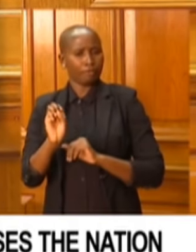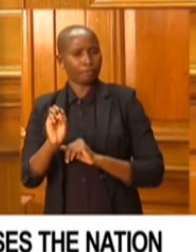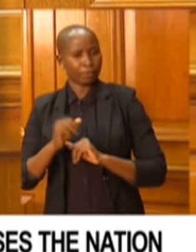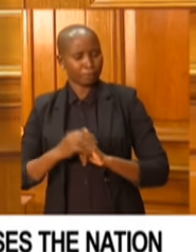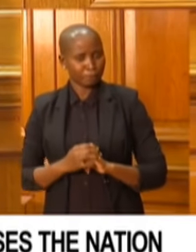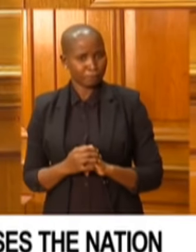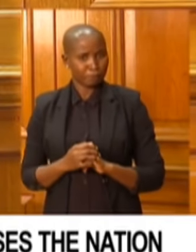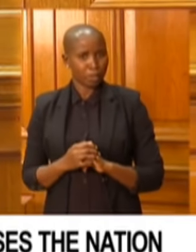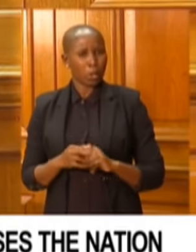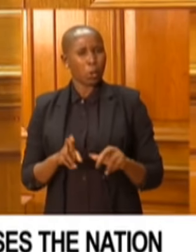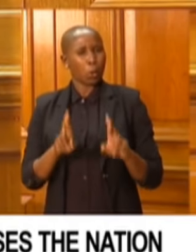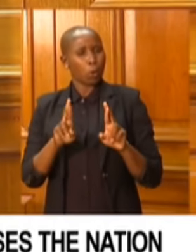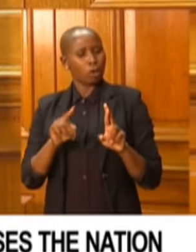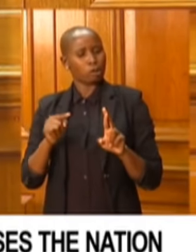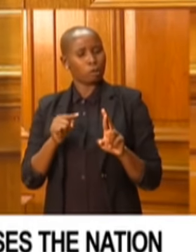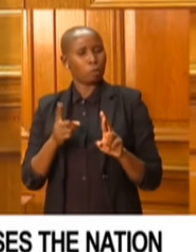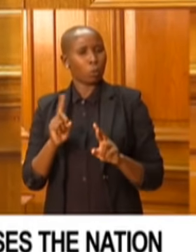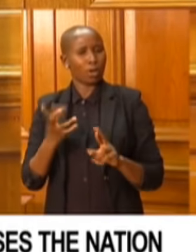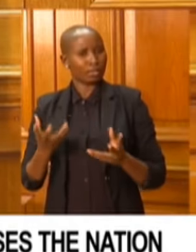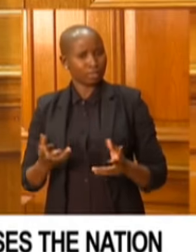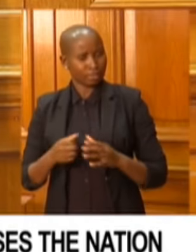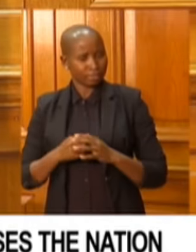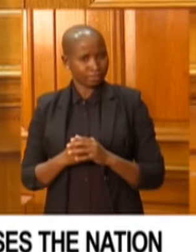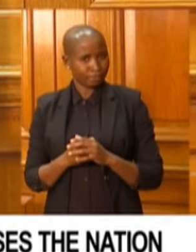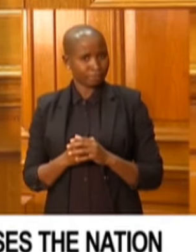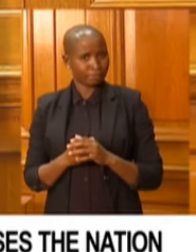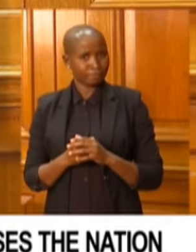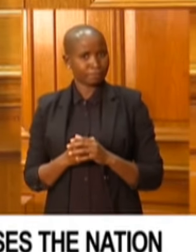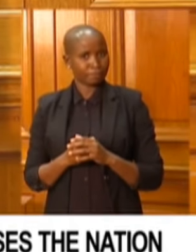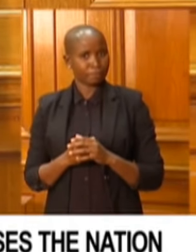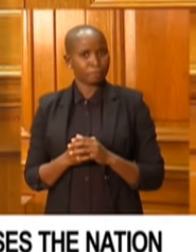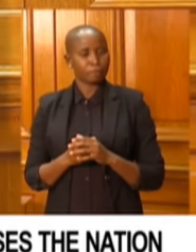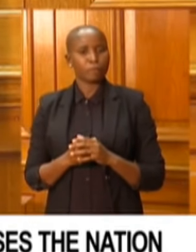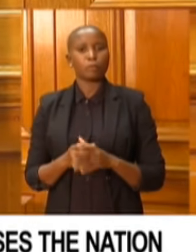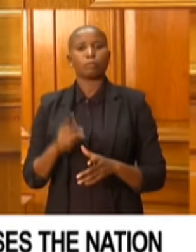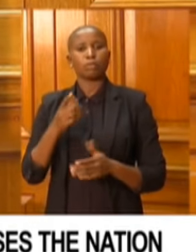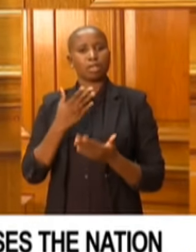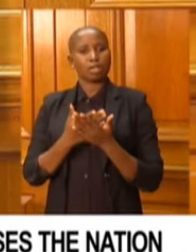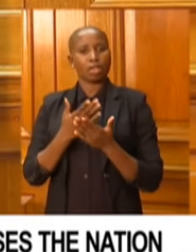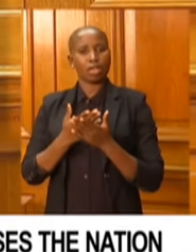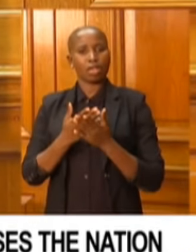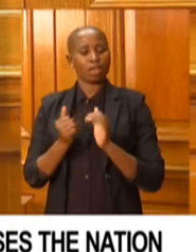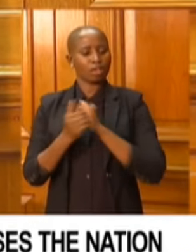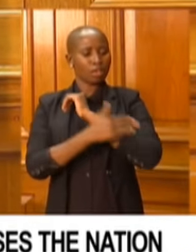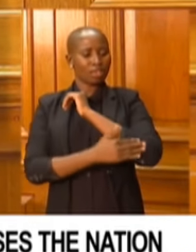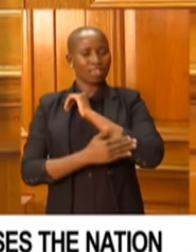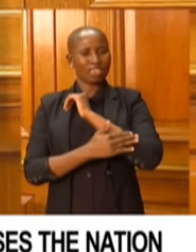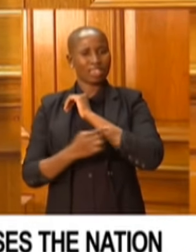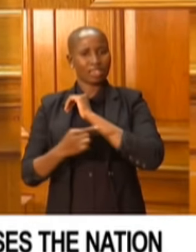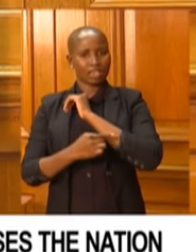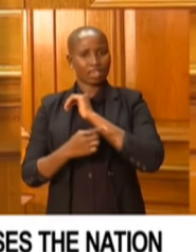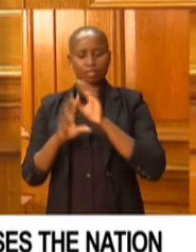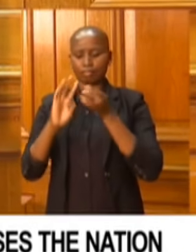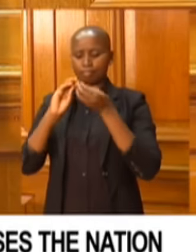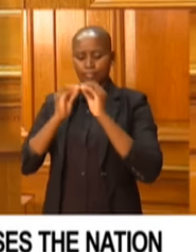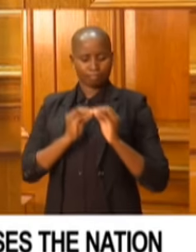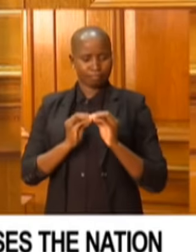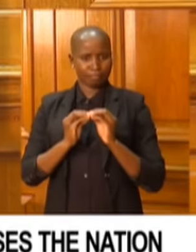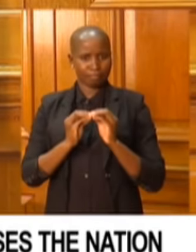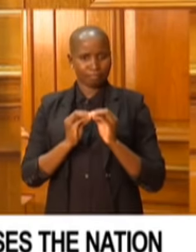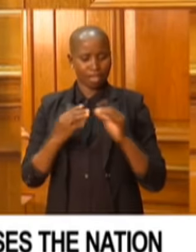Type of hope that we trust will restore our nation to good